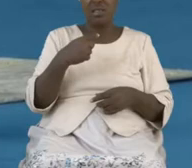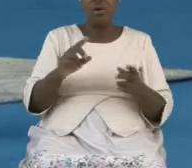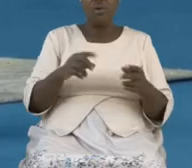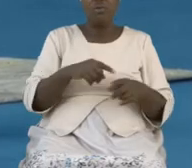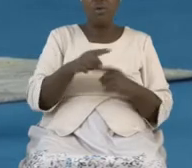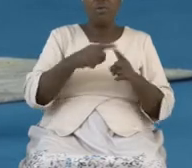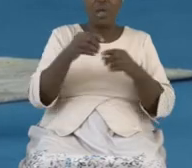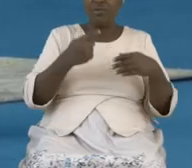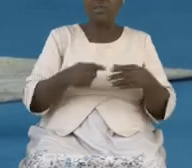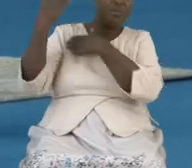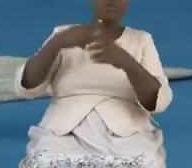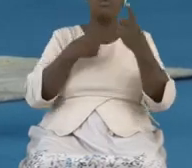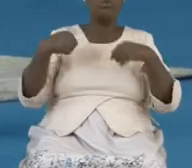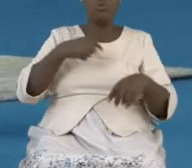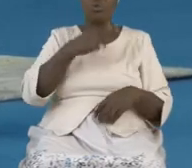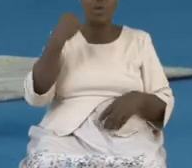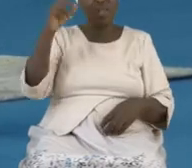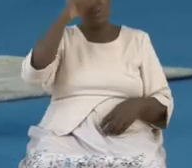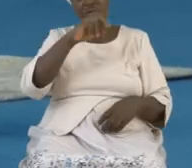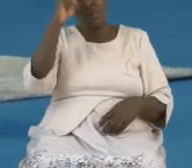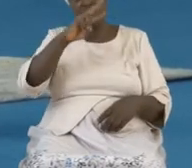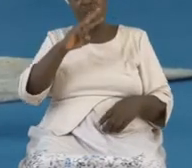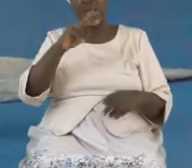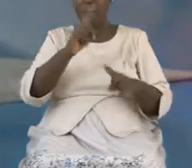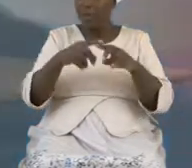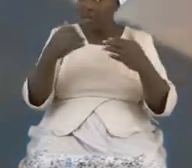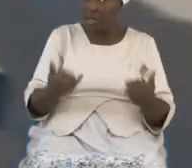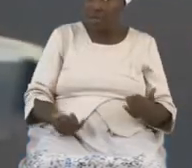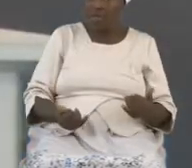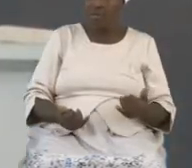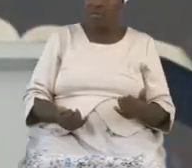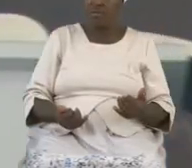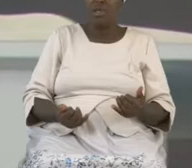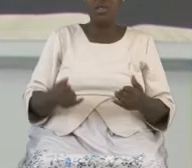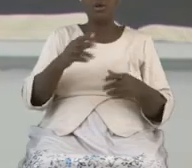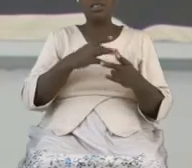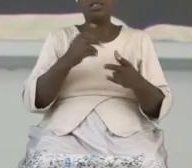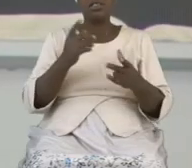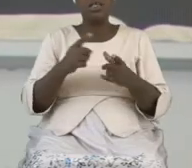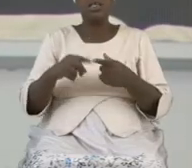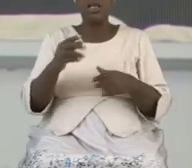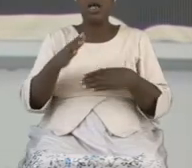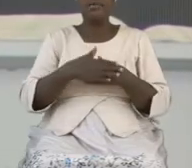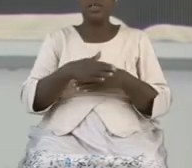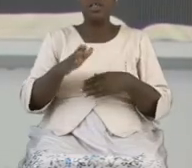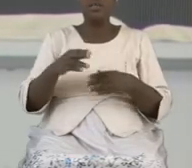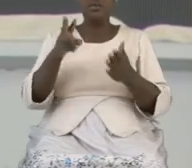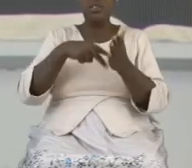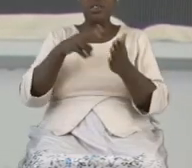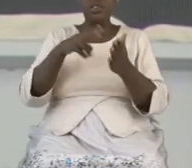were ignorant. Now, after reading the Bible, studying the Bible, we're no more